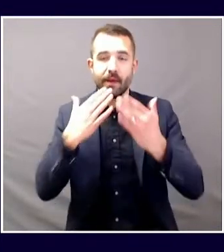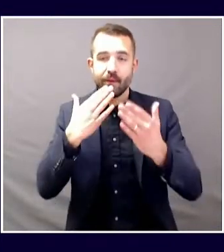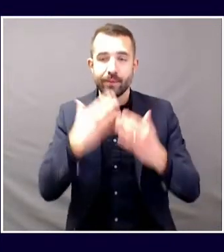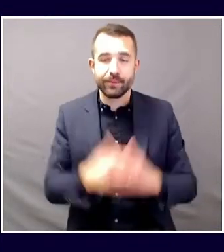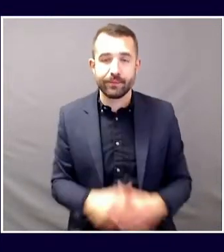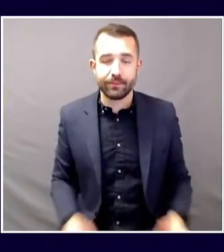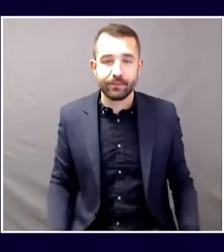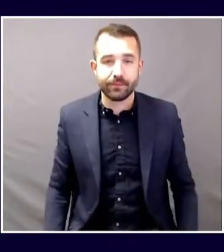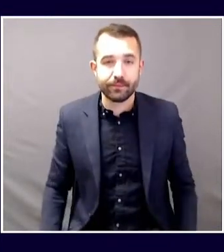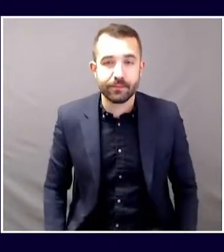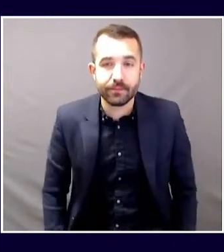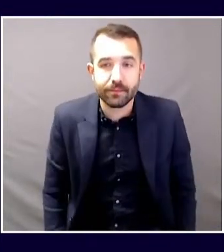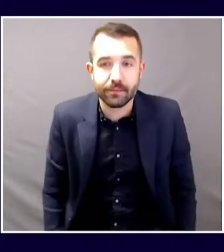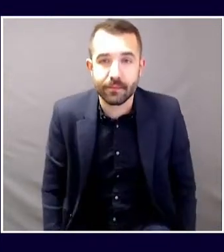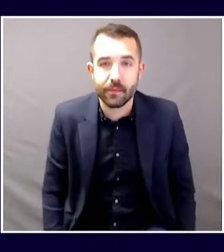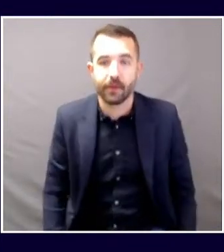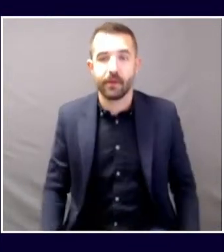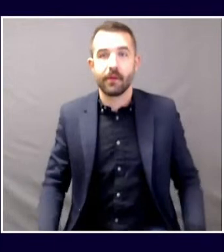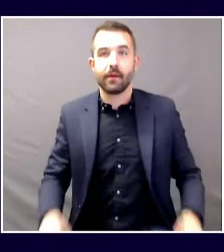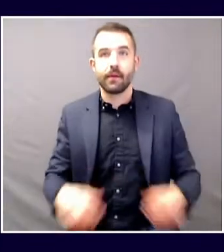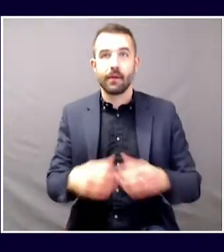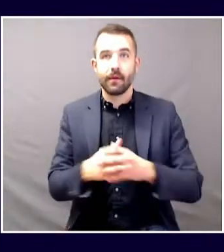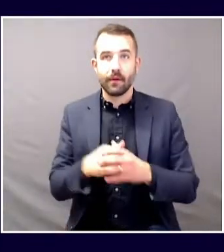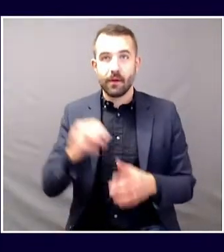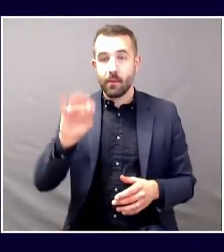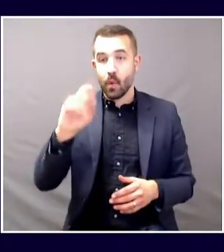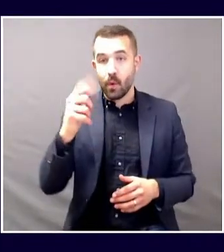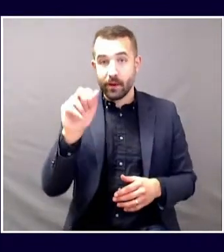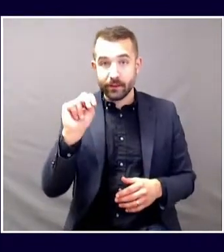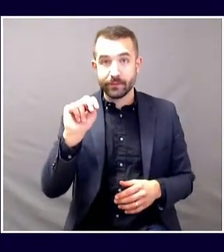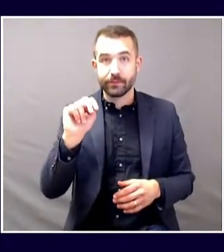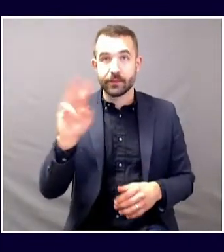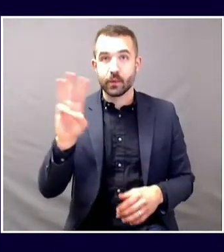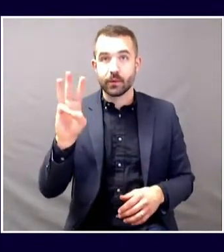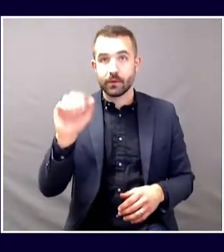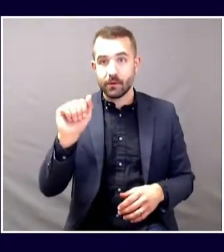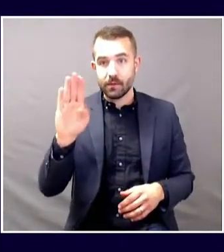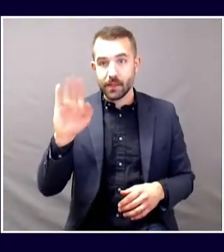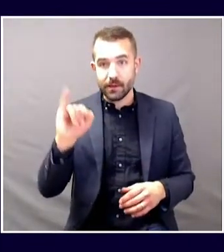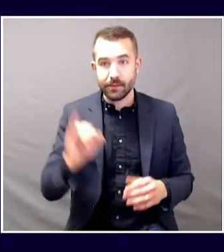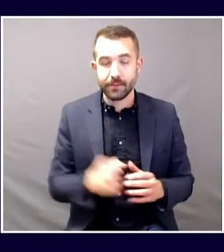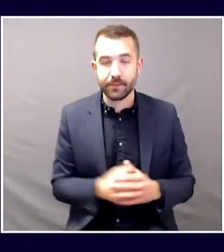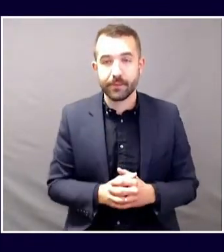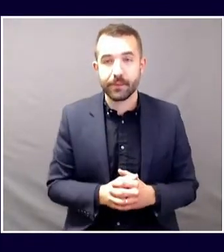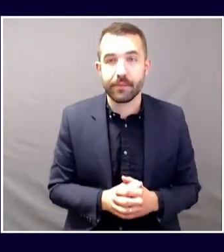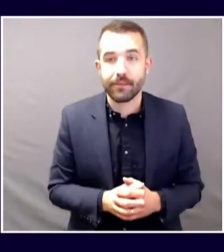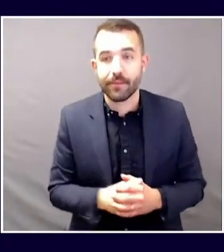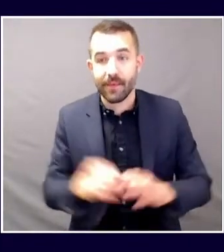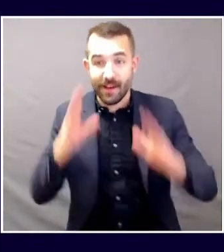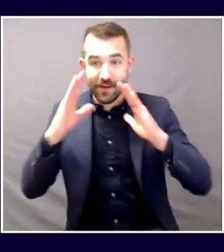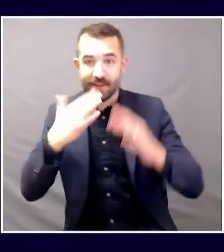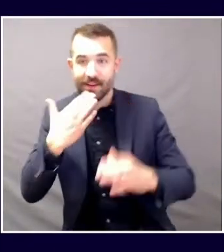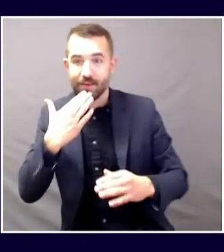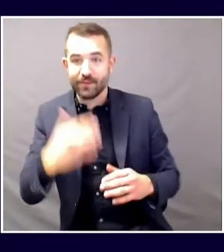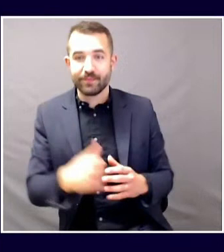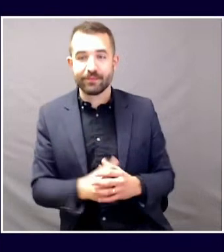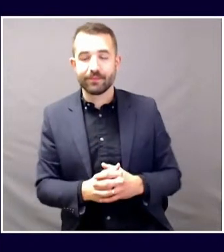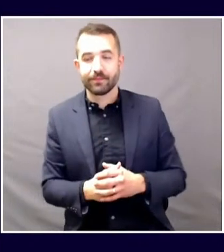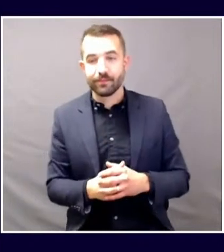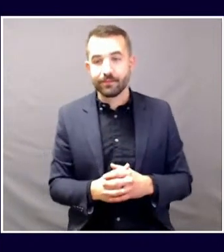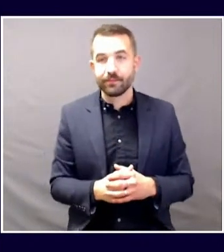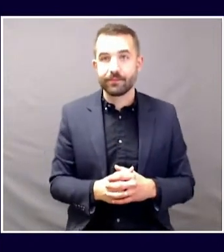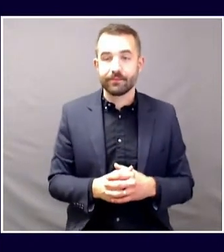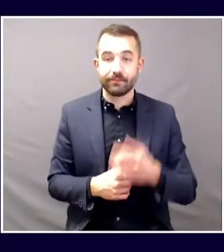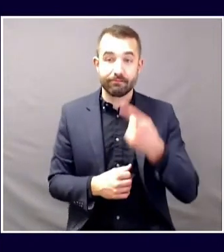over to Morgan at WABI. Hi, Dr. Shah. Thank you for taking my questions today. My first